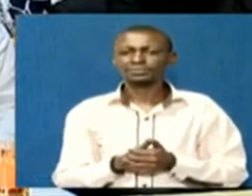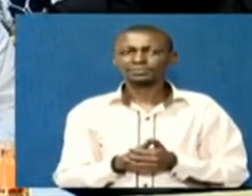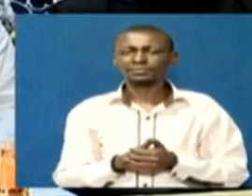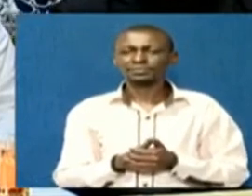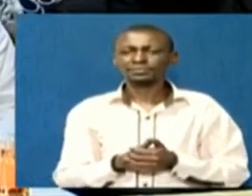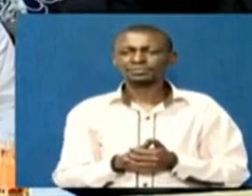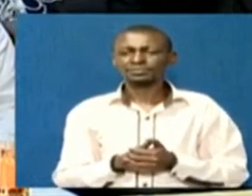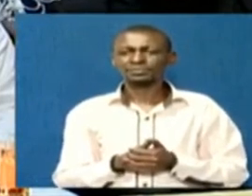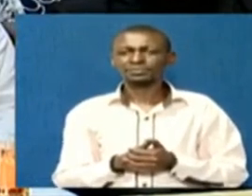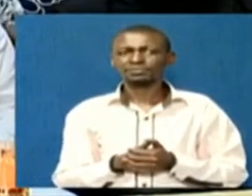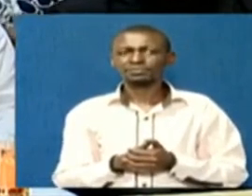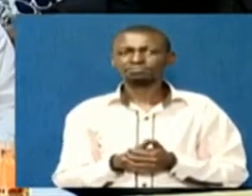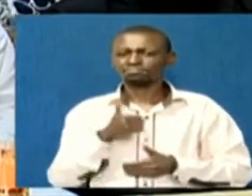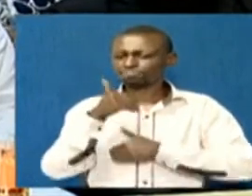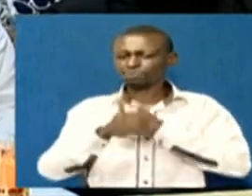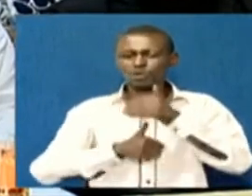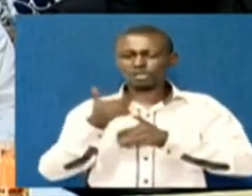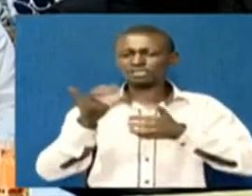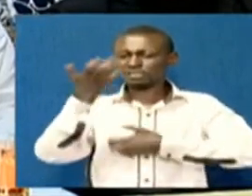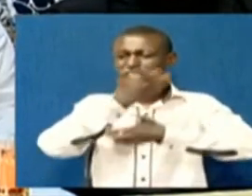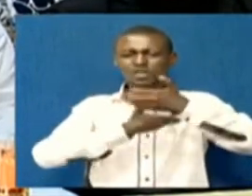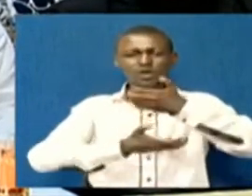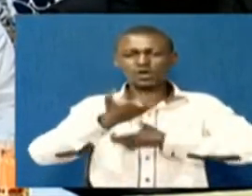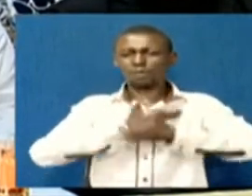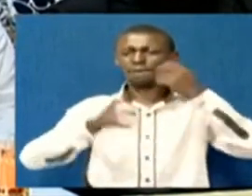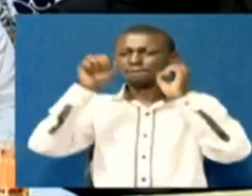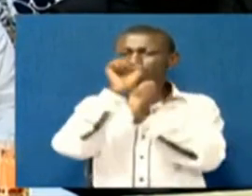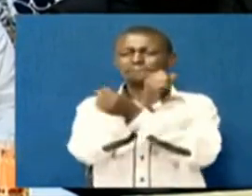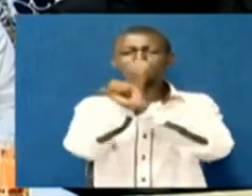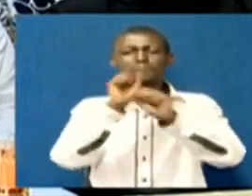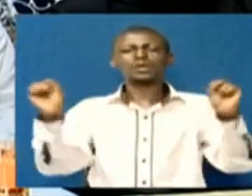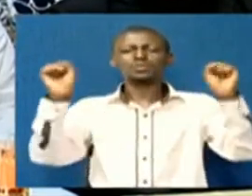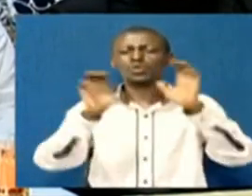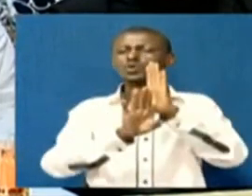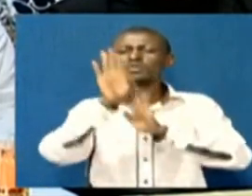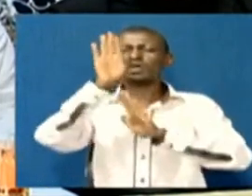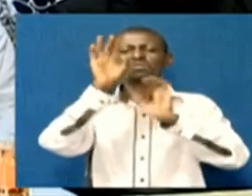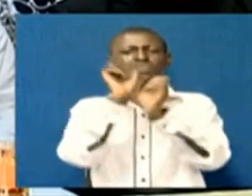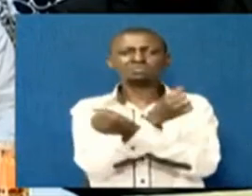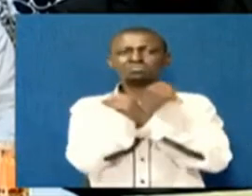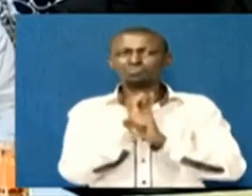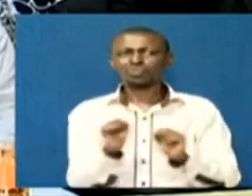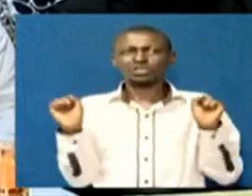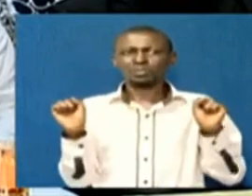We cannot progress economically or otherwise